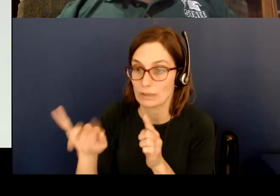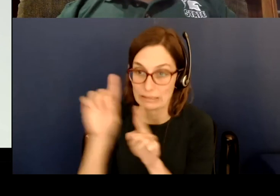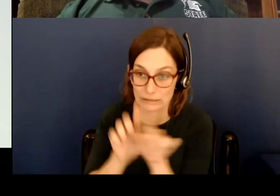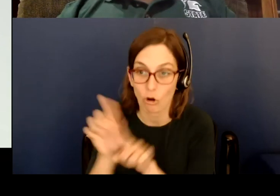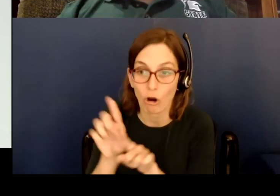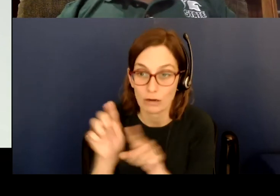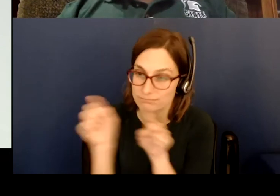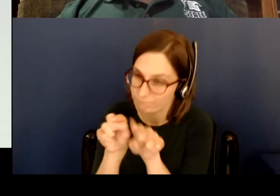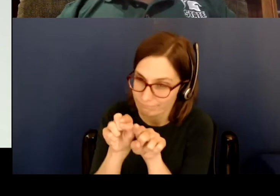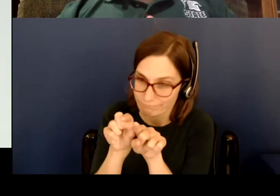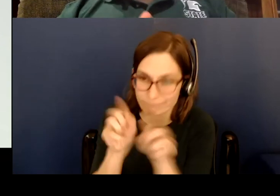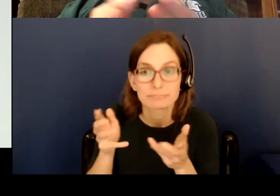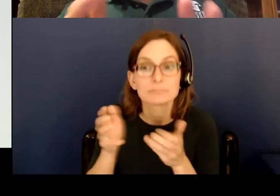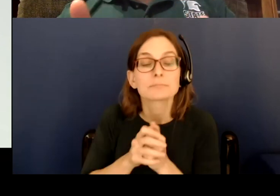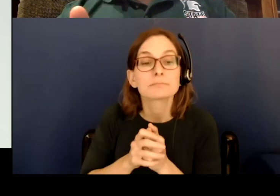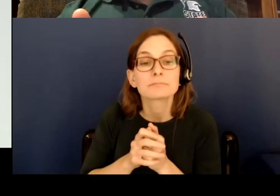that instead of